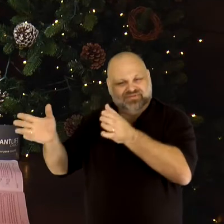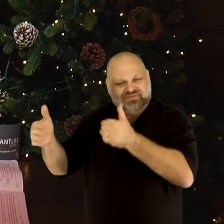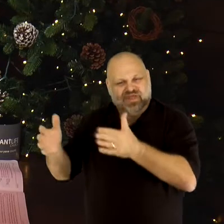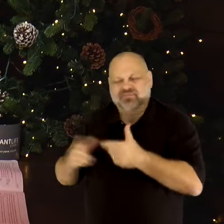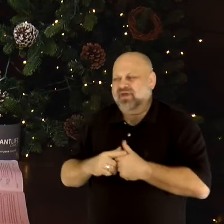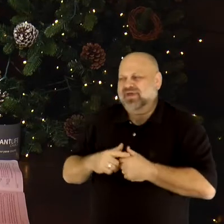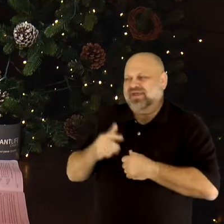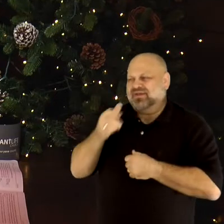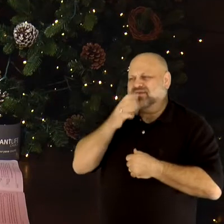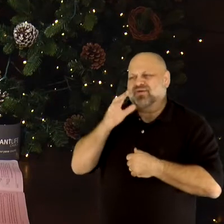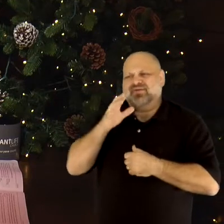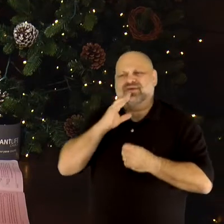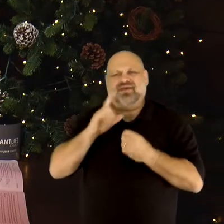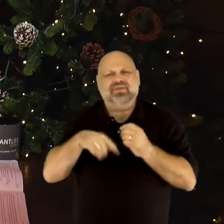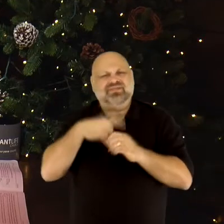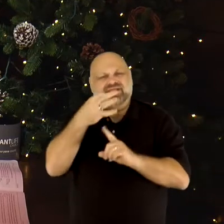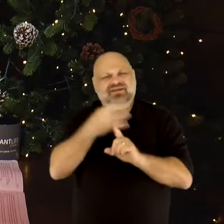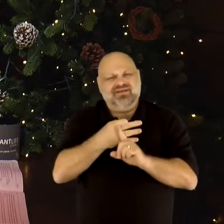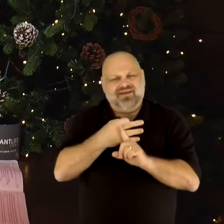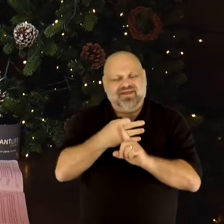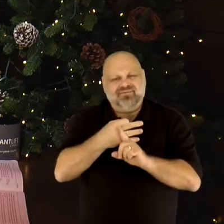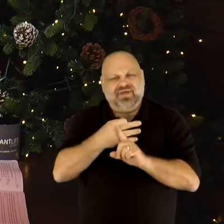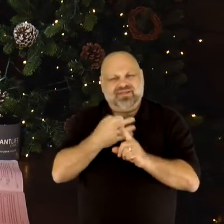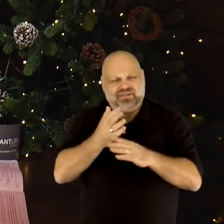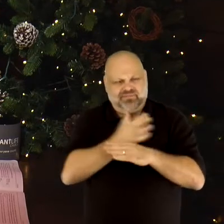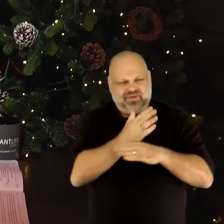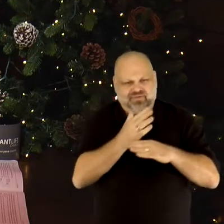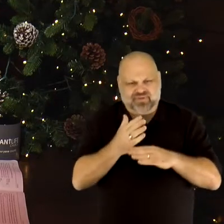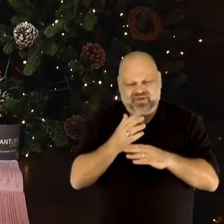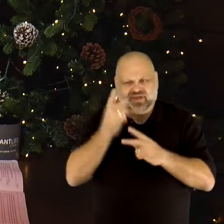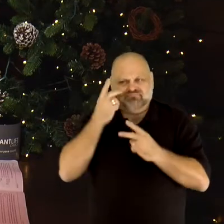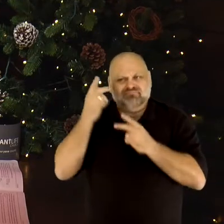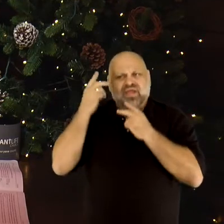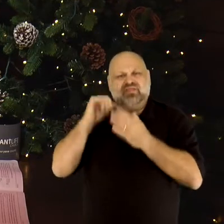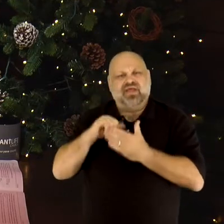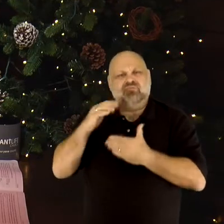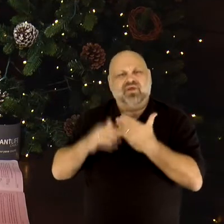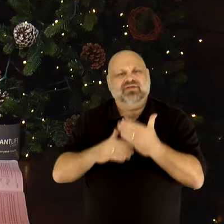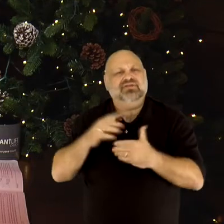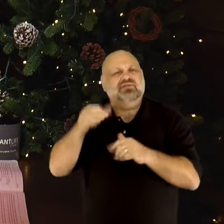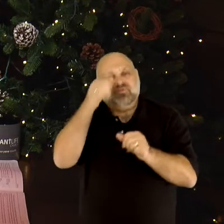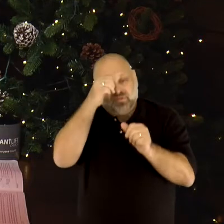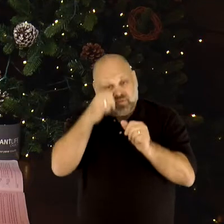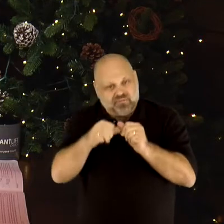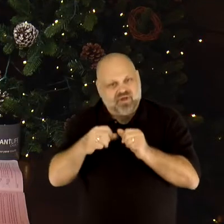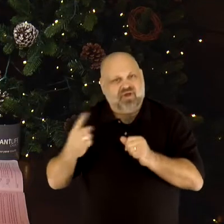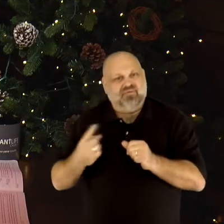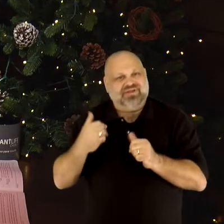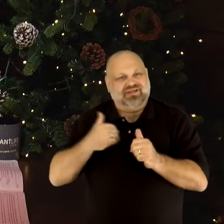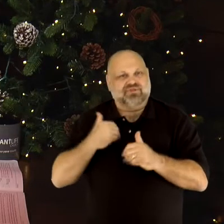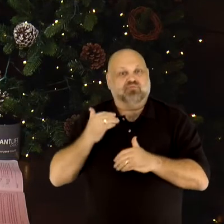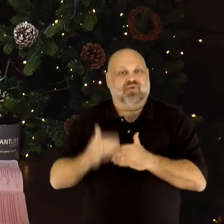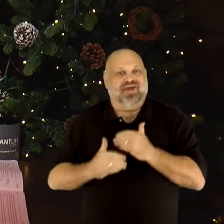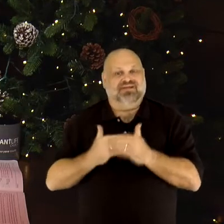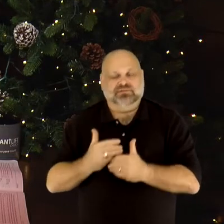and reflect on that process. Let me remind you, there is always the process. The carrying of the